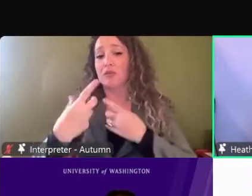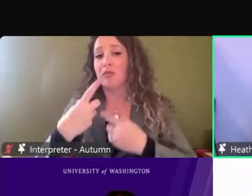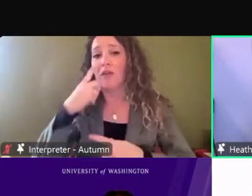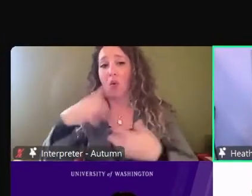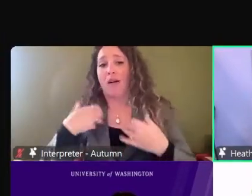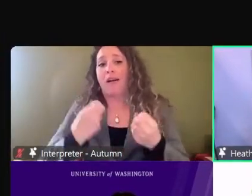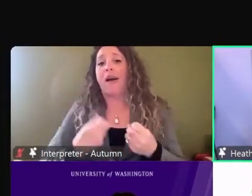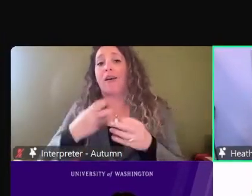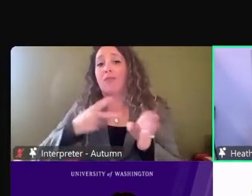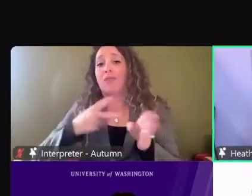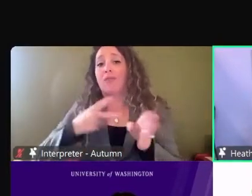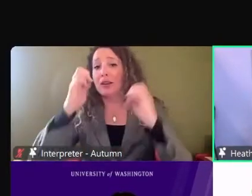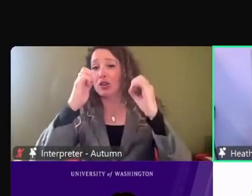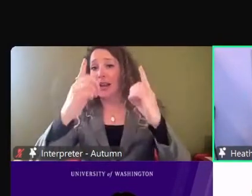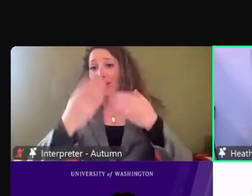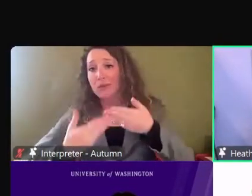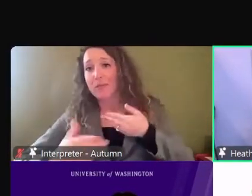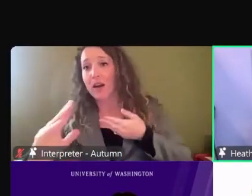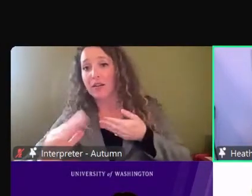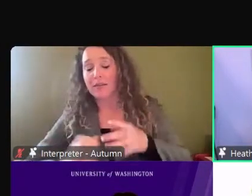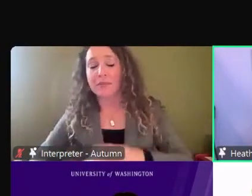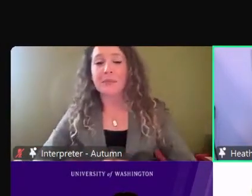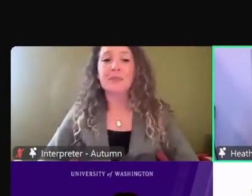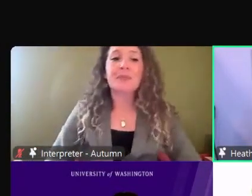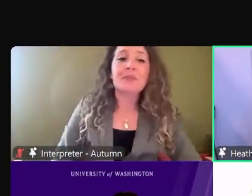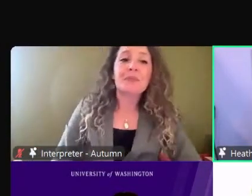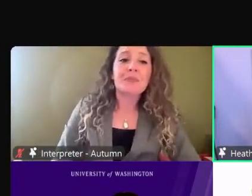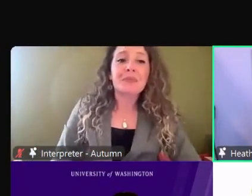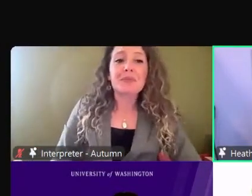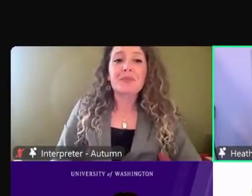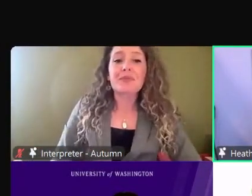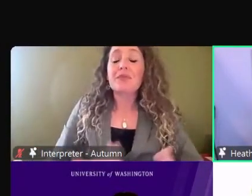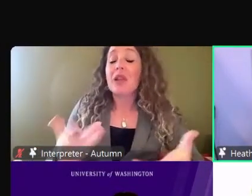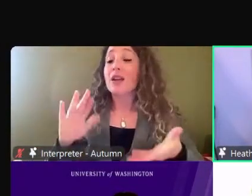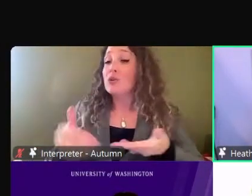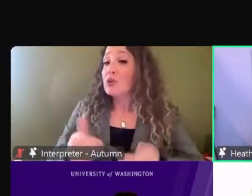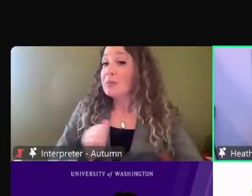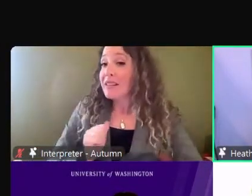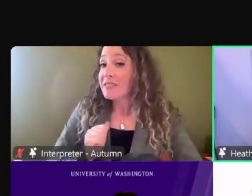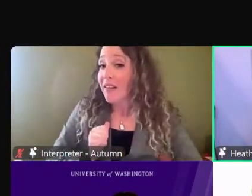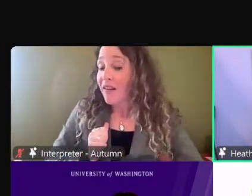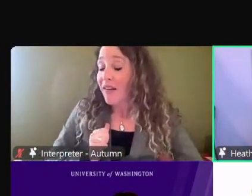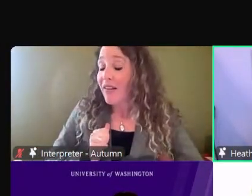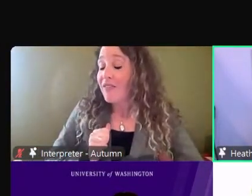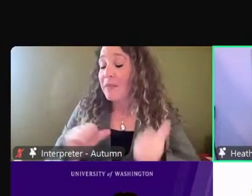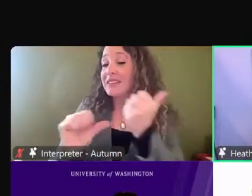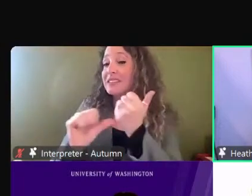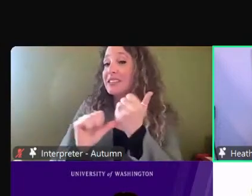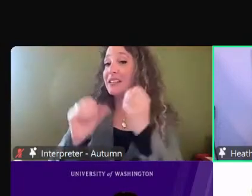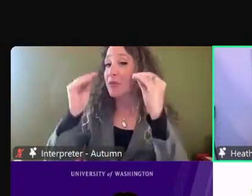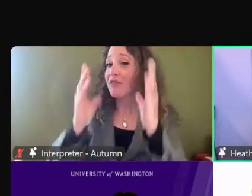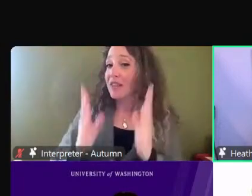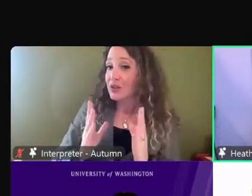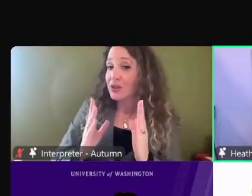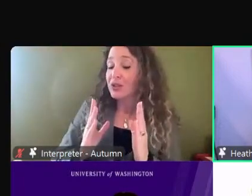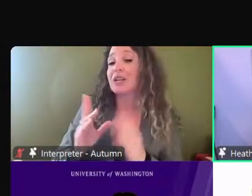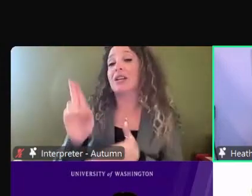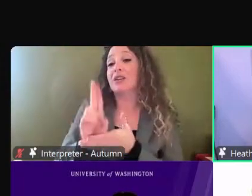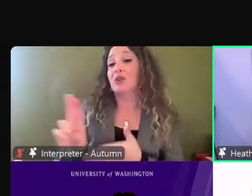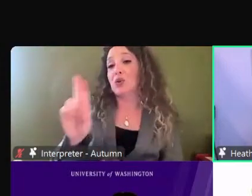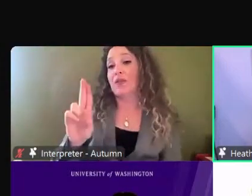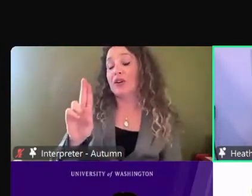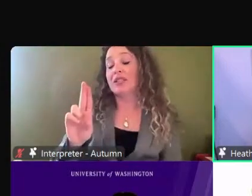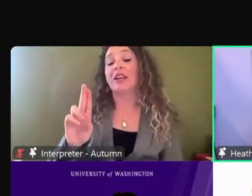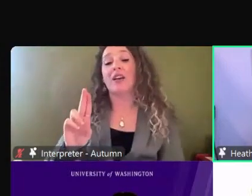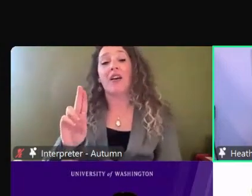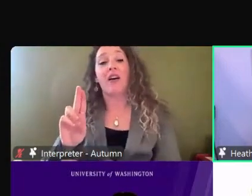So I briefly introduced myself, but to round that out, I am an assistant professor at the University of Washington